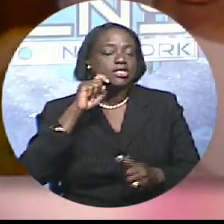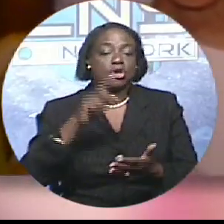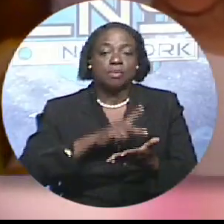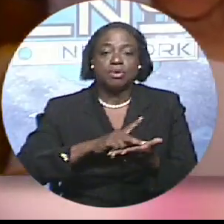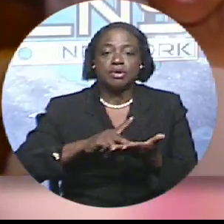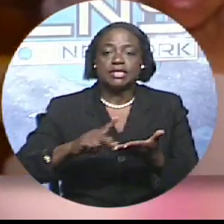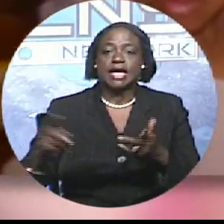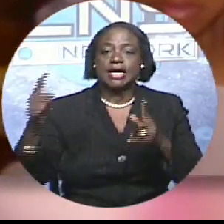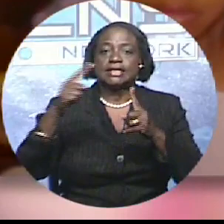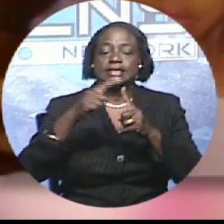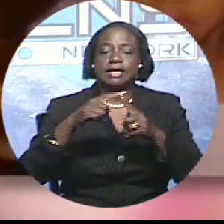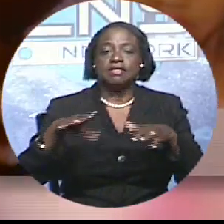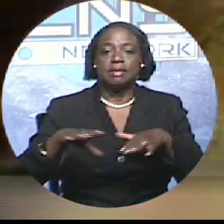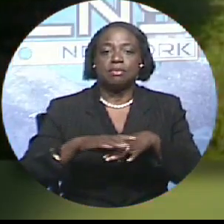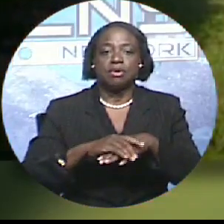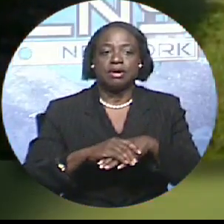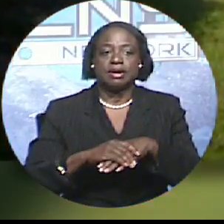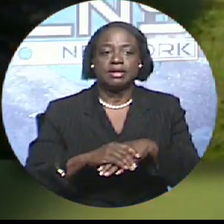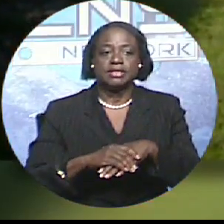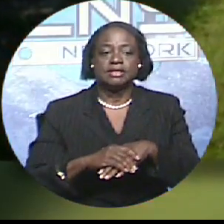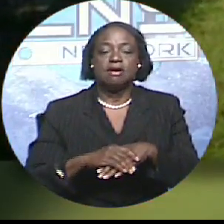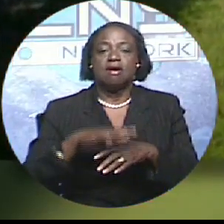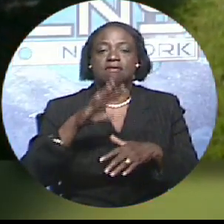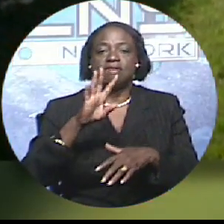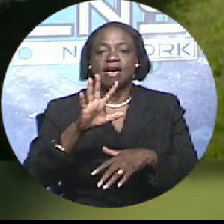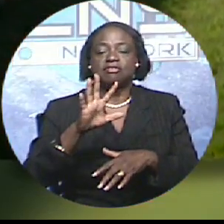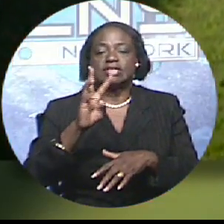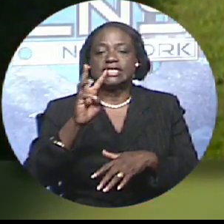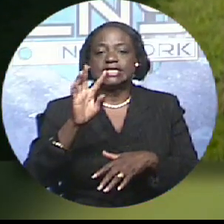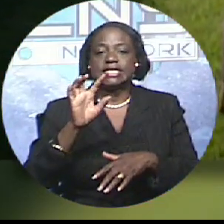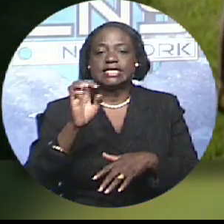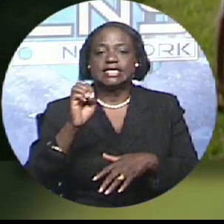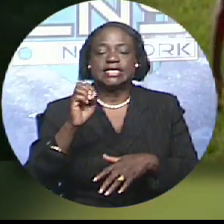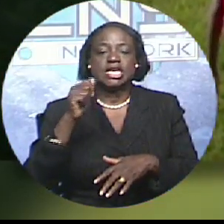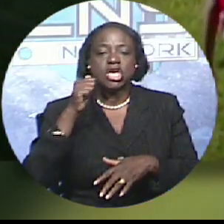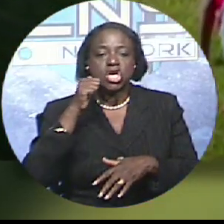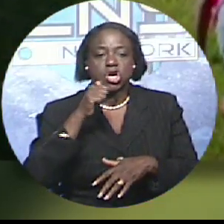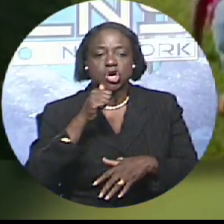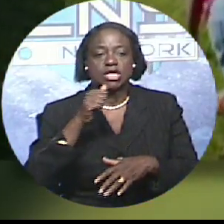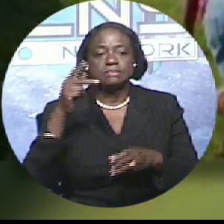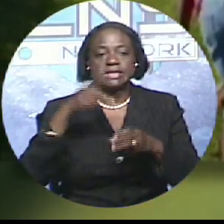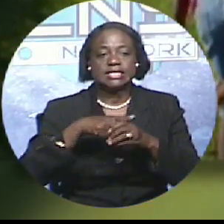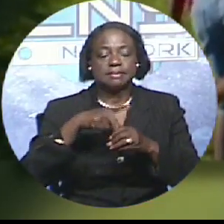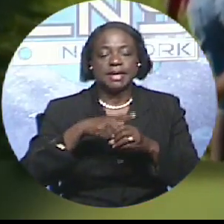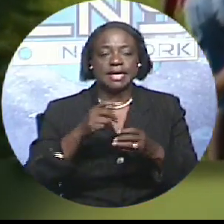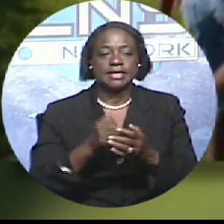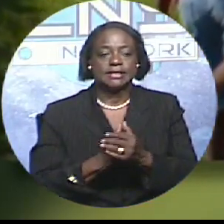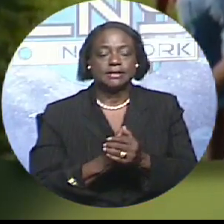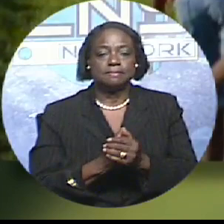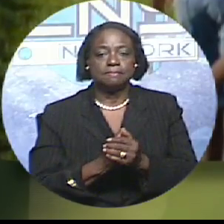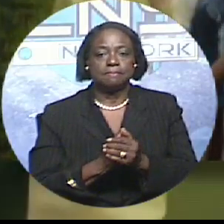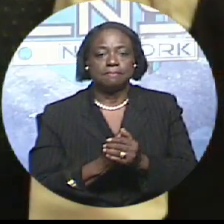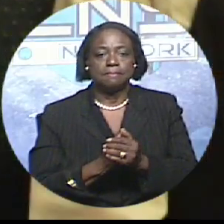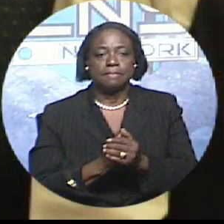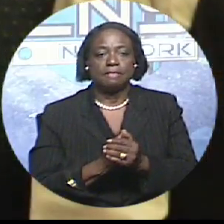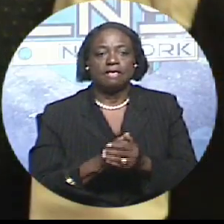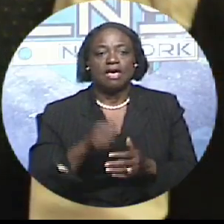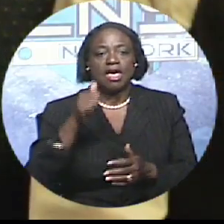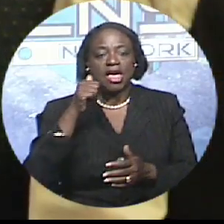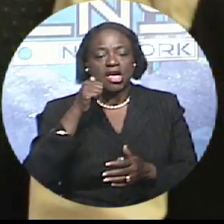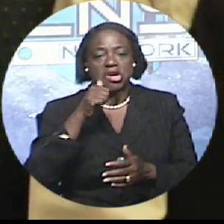than 560 girls, guided by this characterization of participants. Little girls love to be